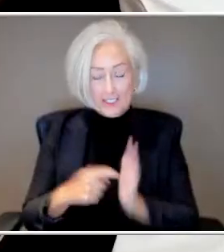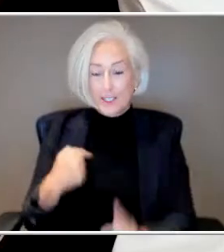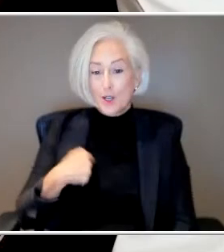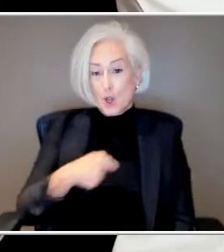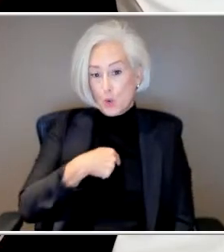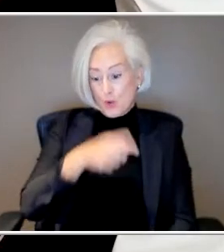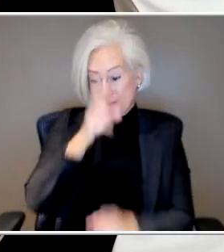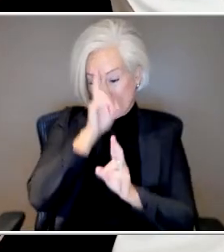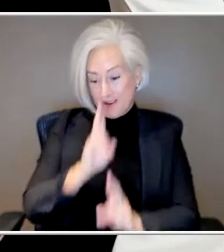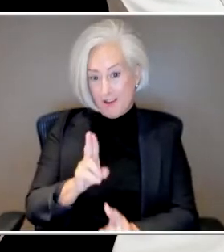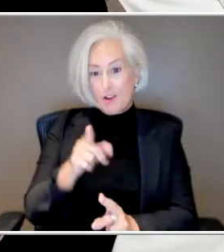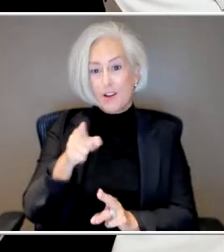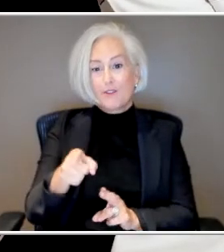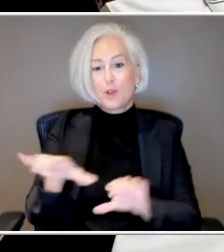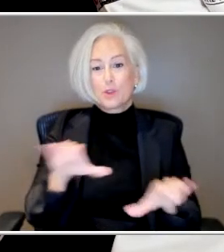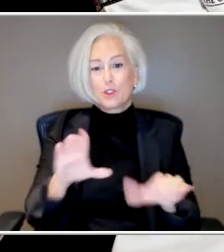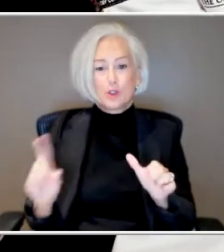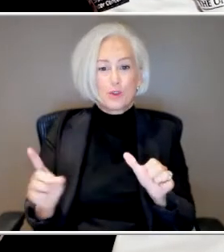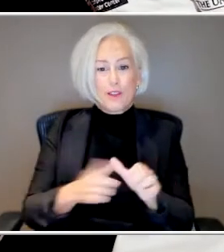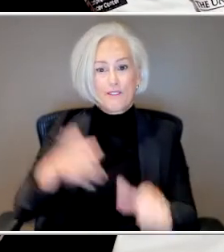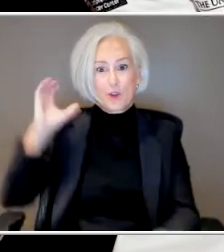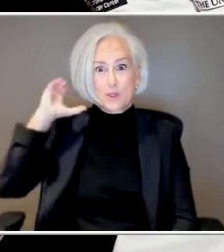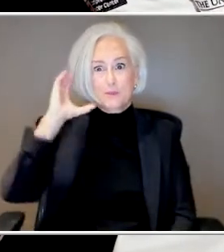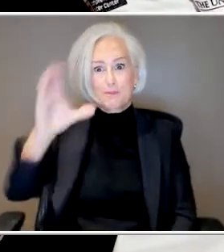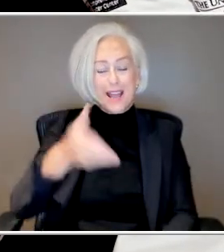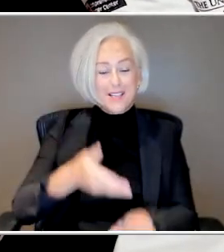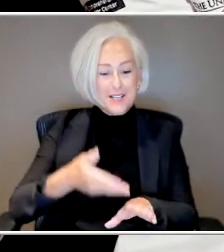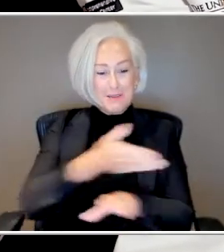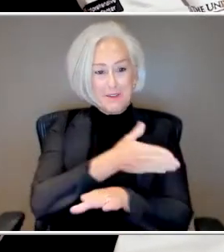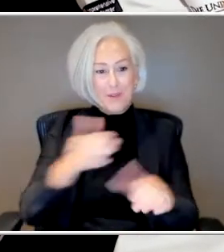ceremonial first pass at the pregame on the field.